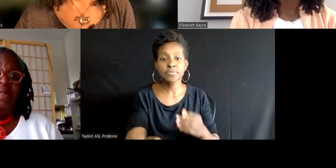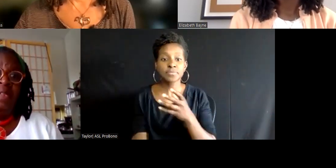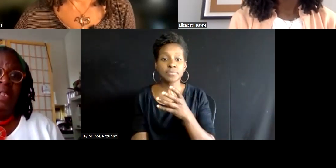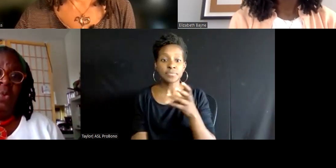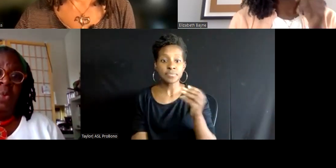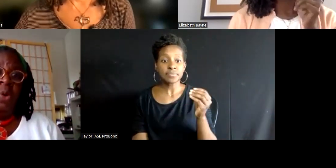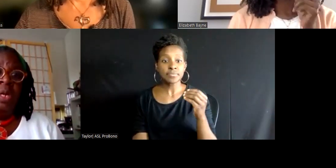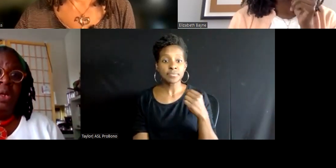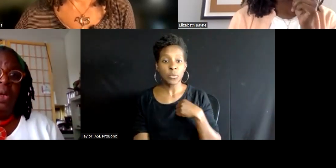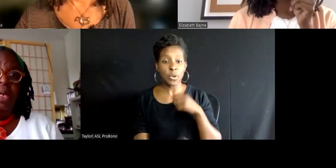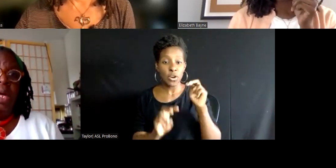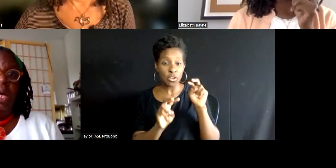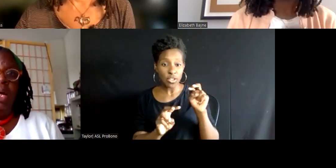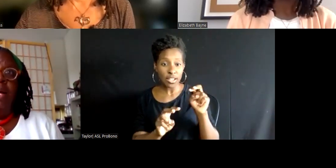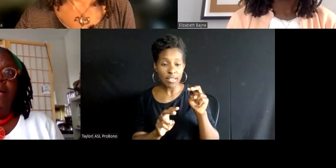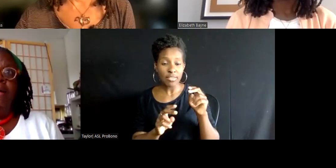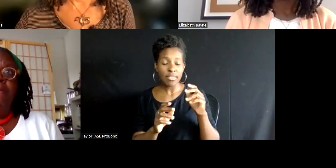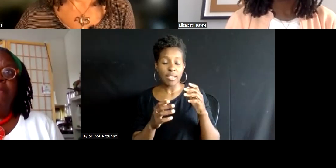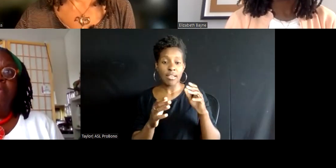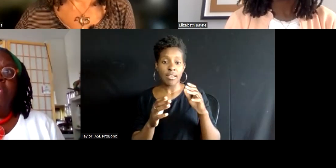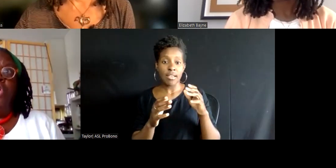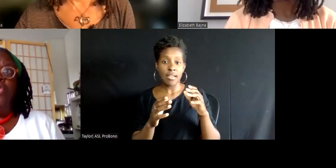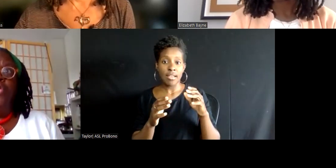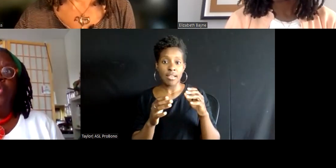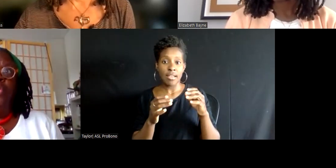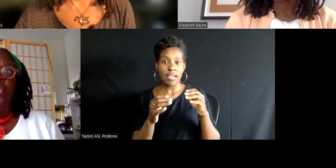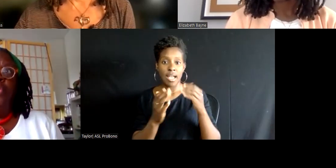some of the policy that we are working on